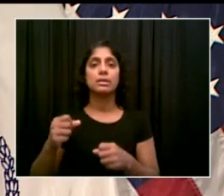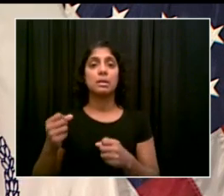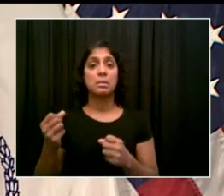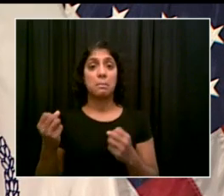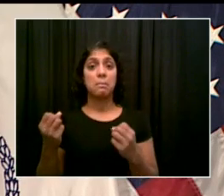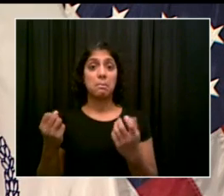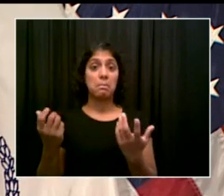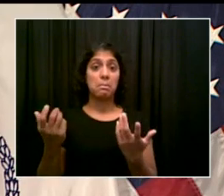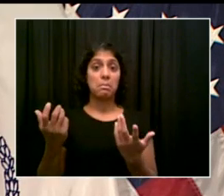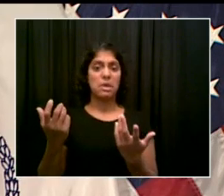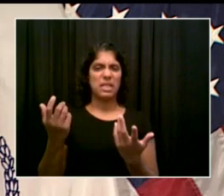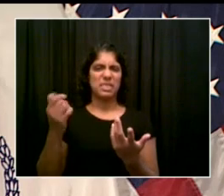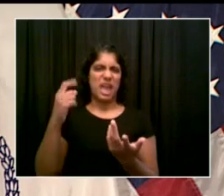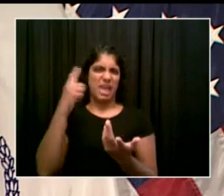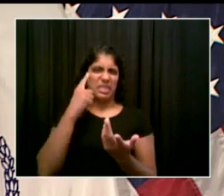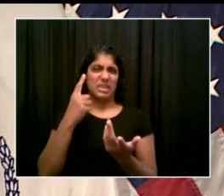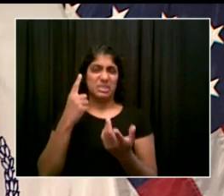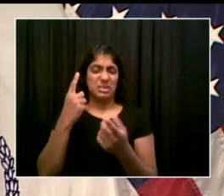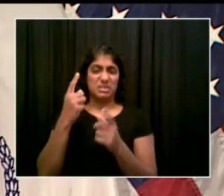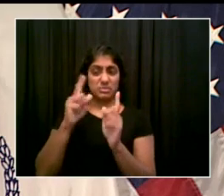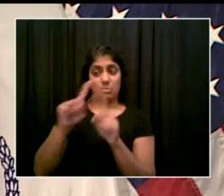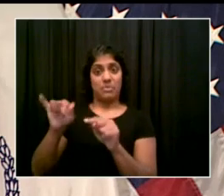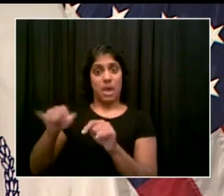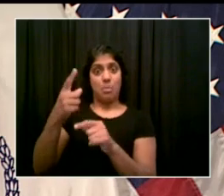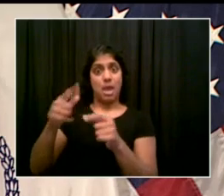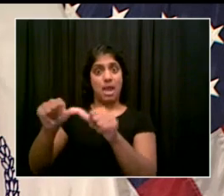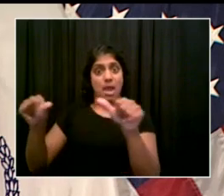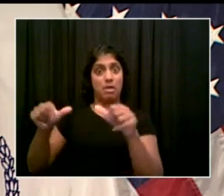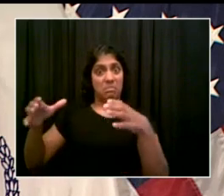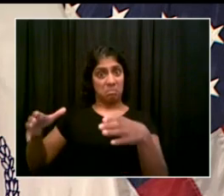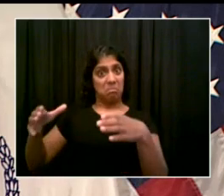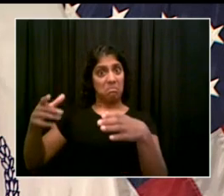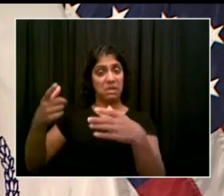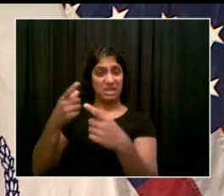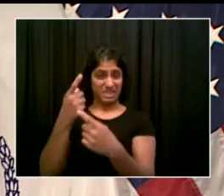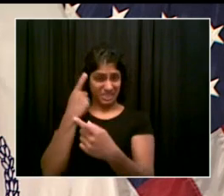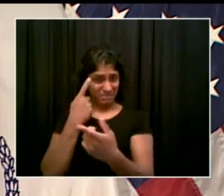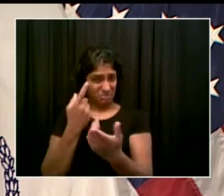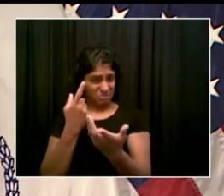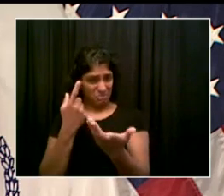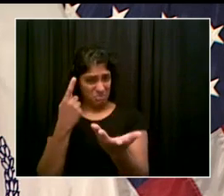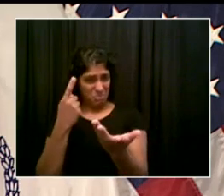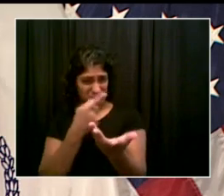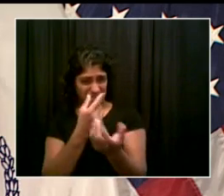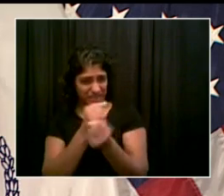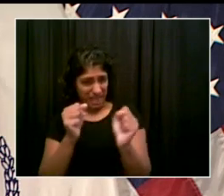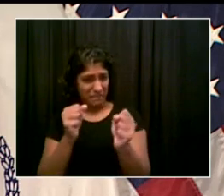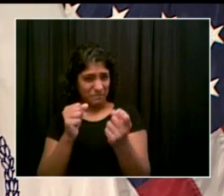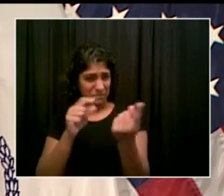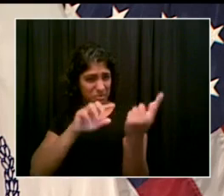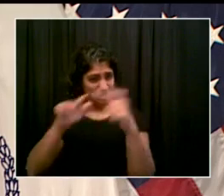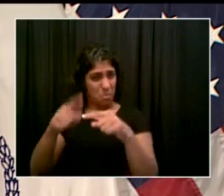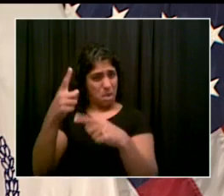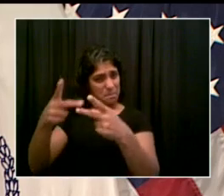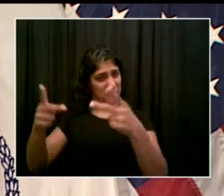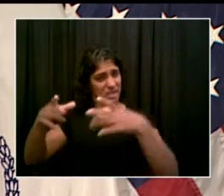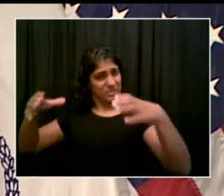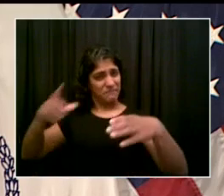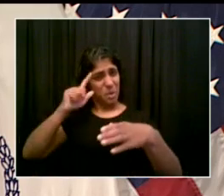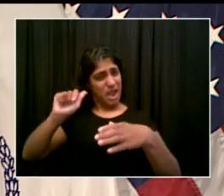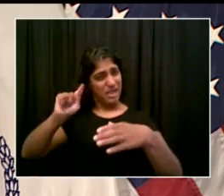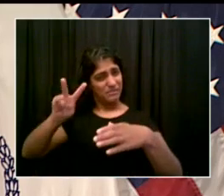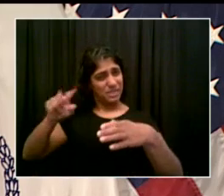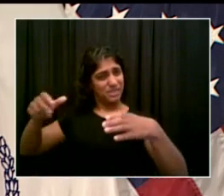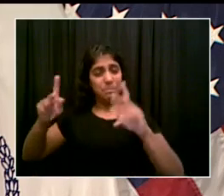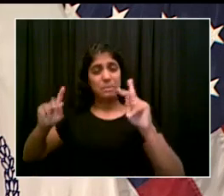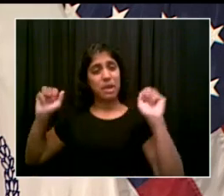identify where dirt bikes are being kept and seize them. They don't belong here. They're not legal here. Now, if you